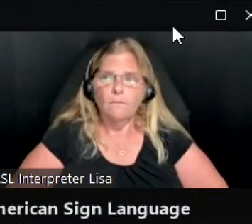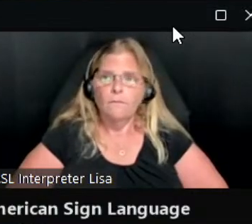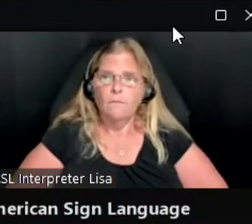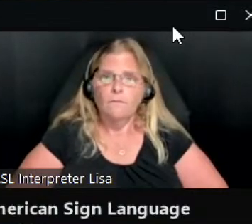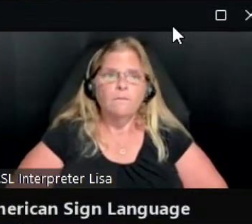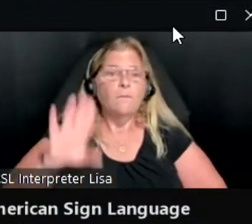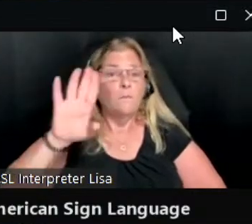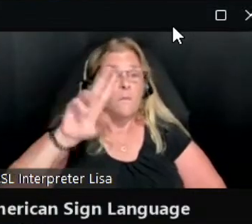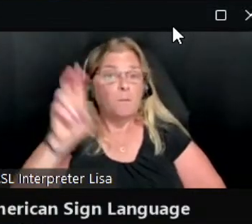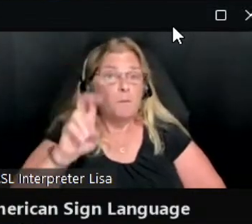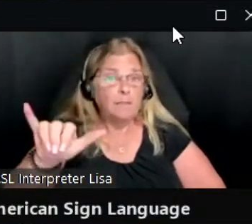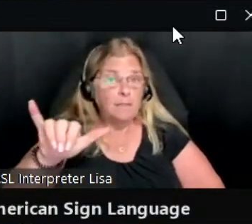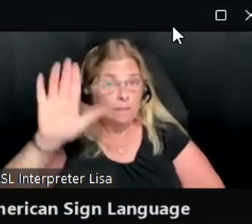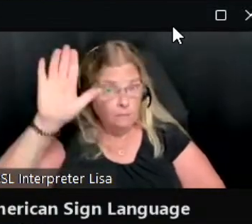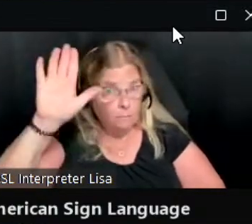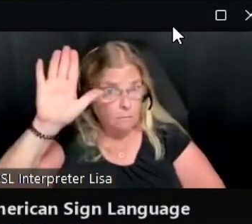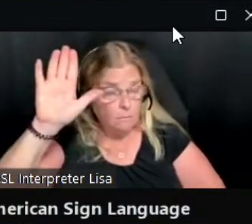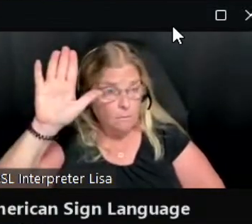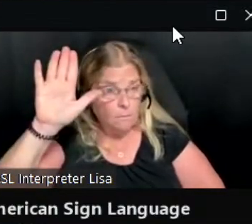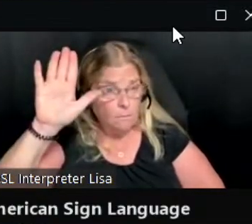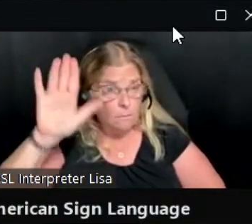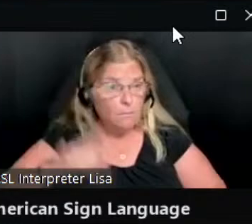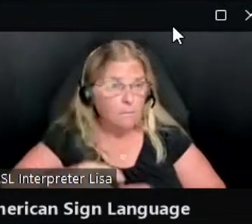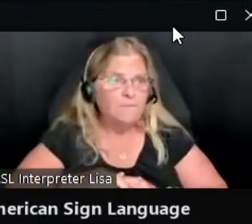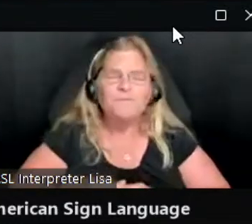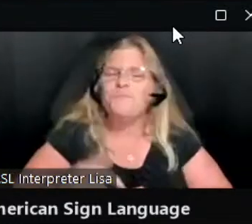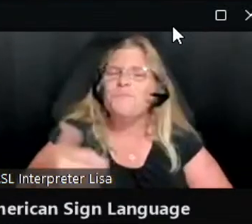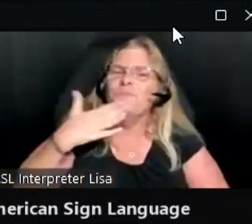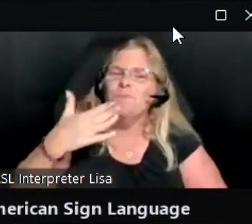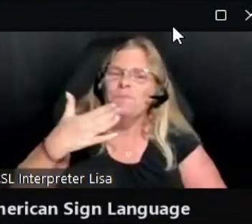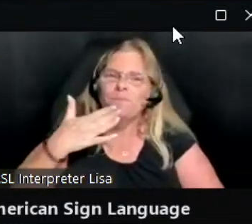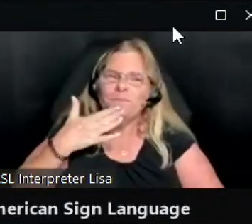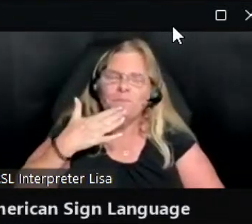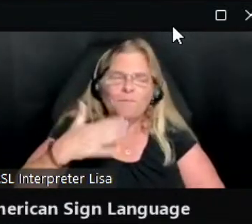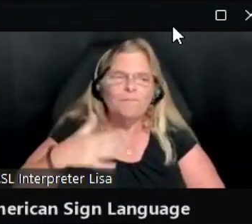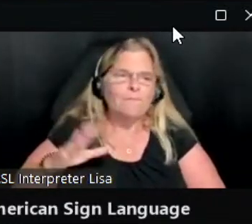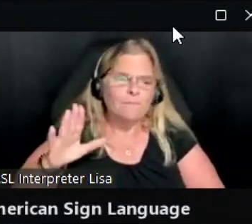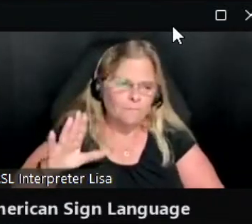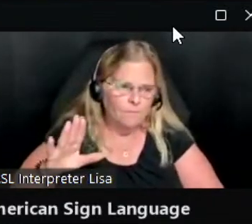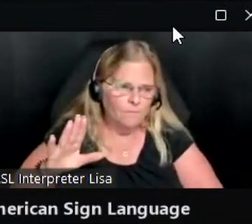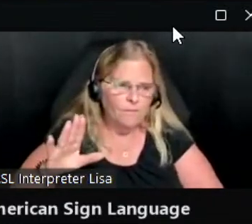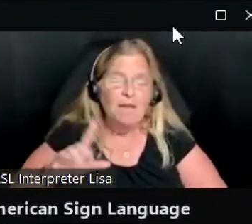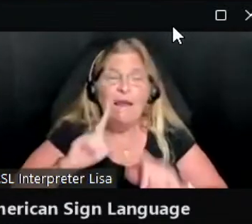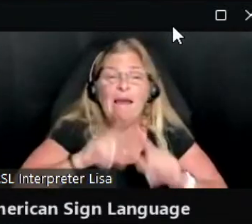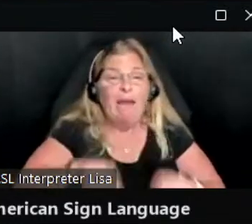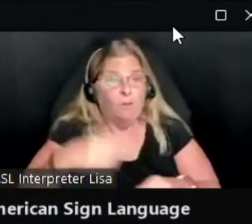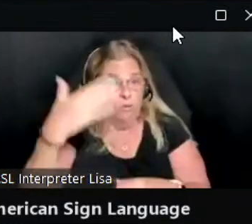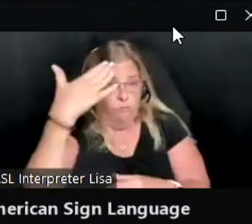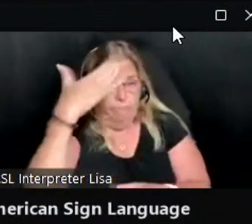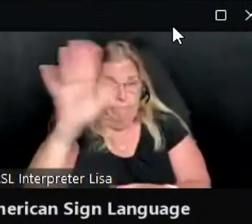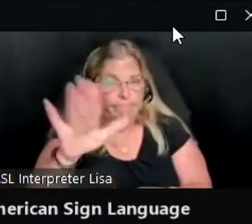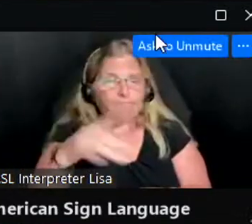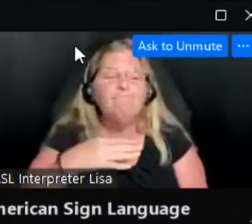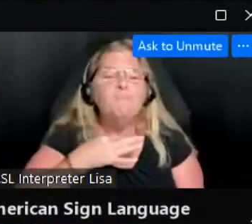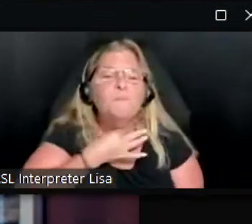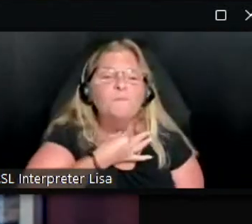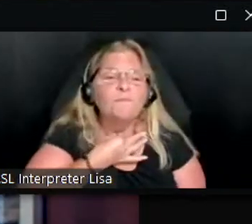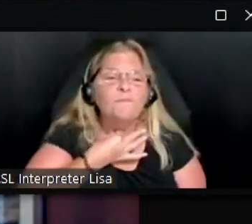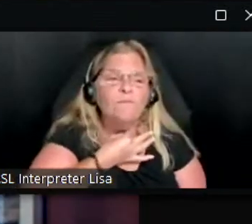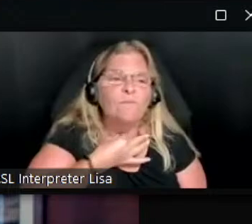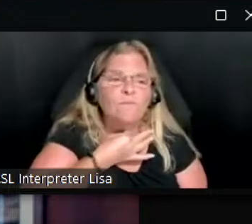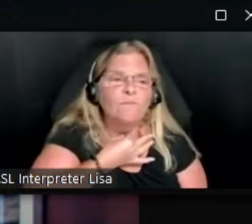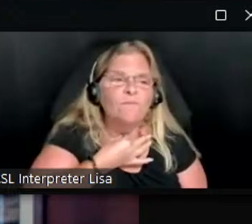Buzzy got his hand raised. Thank you. I don't know the answer, but I'm curious about the